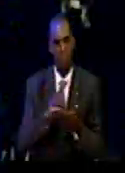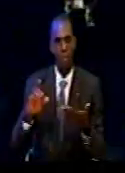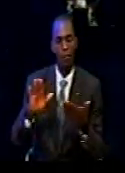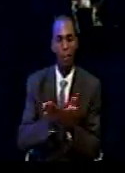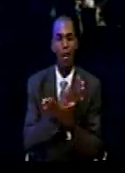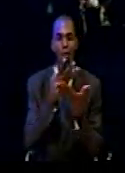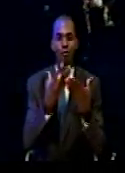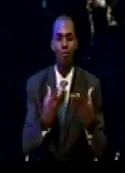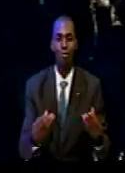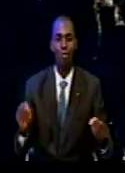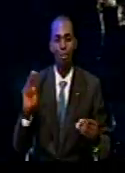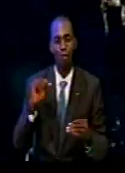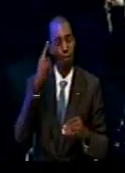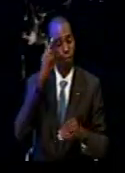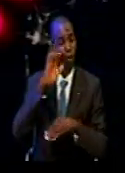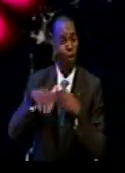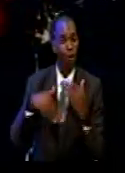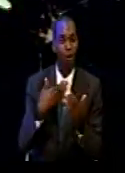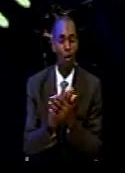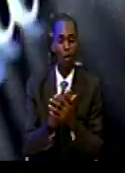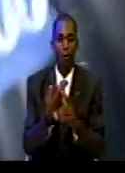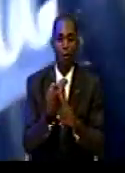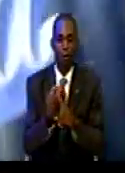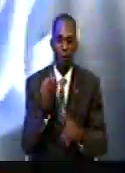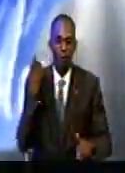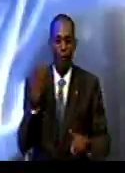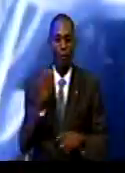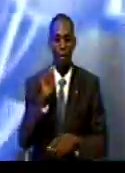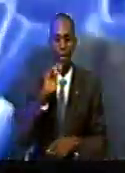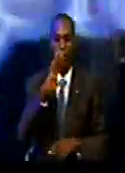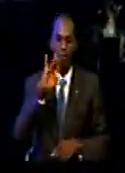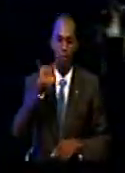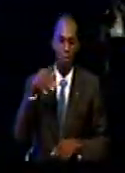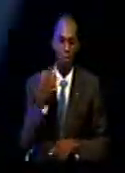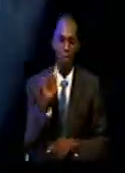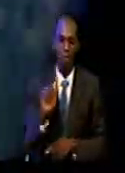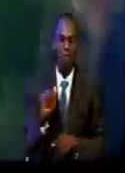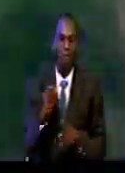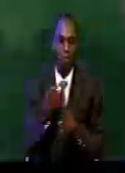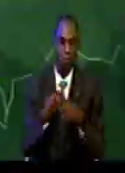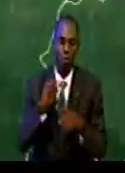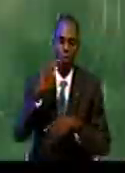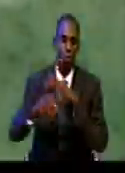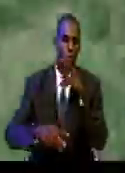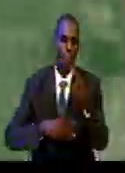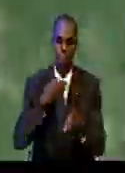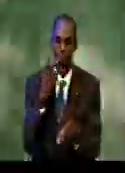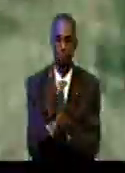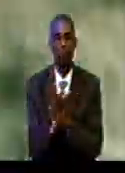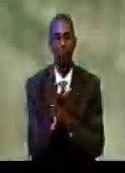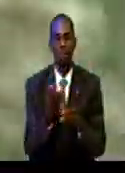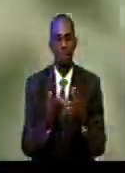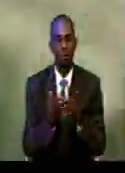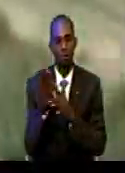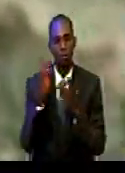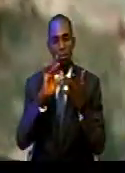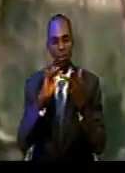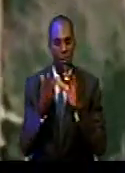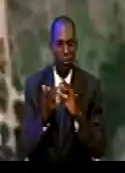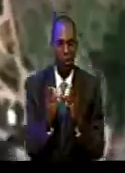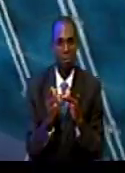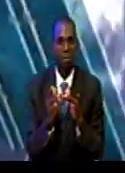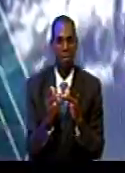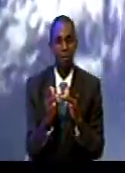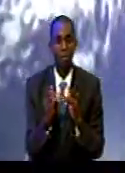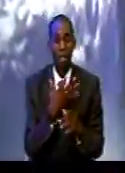Pastor Dr. W.F. Kumuyi. Divine Solution for All, live from the Federal Capital Territory, Abuja, and directly